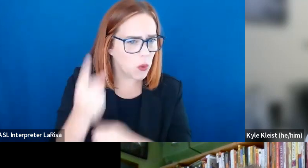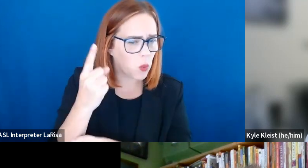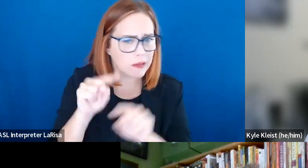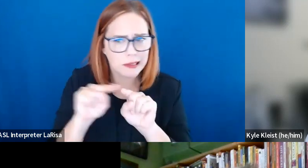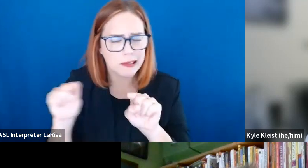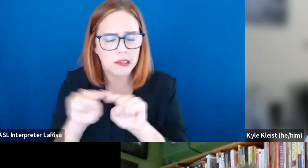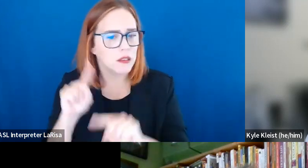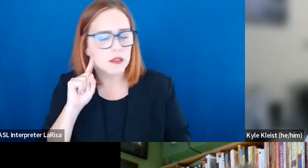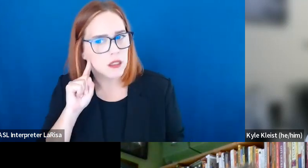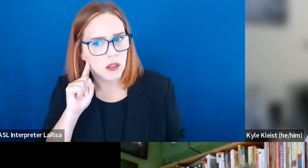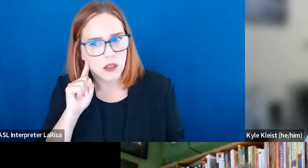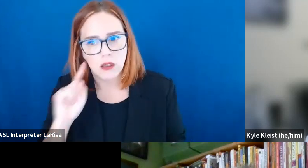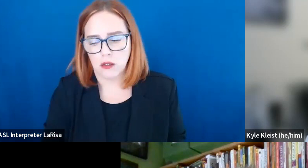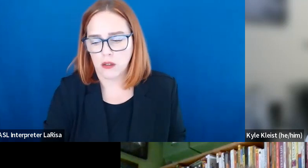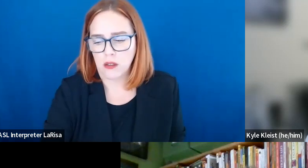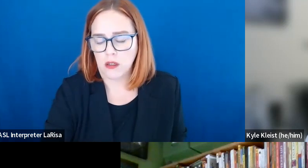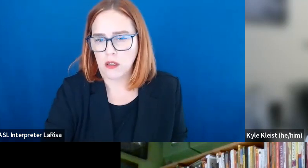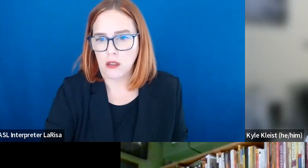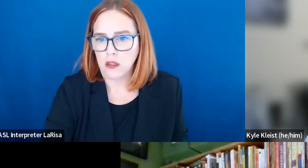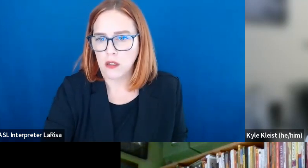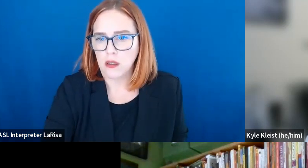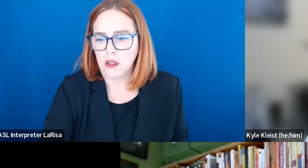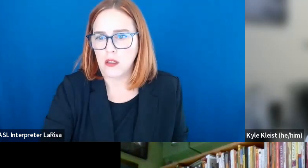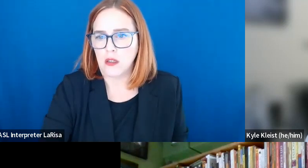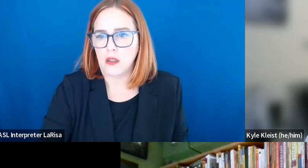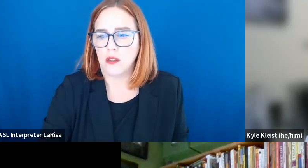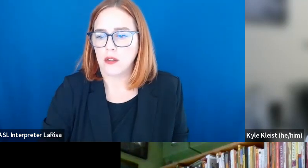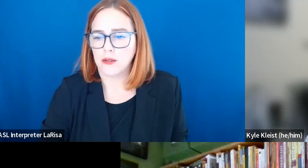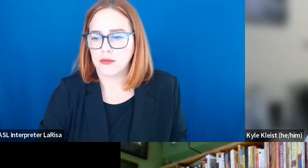Good question. Love to hear what other people are doing.